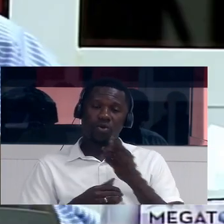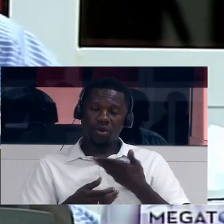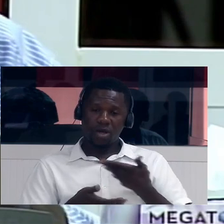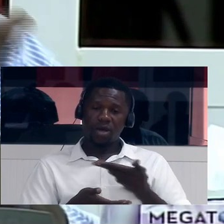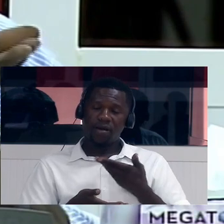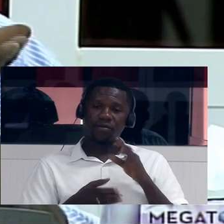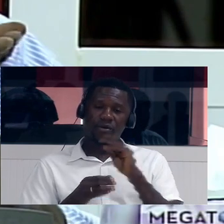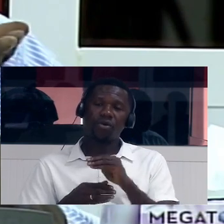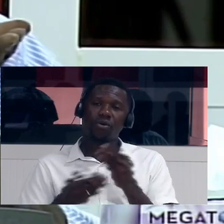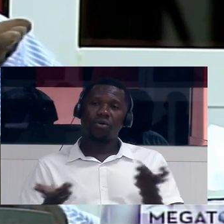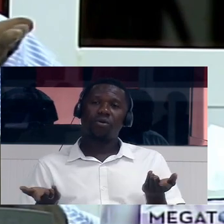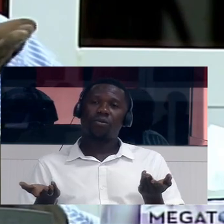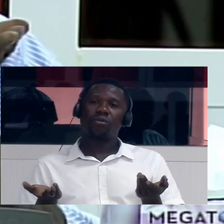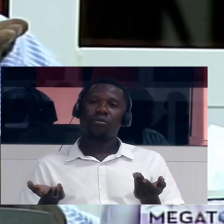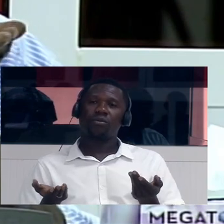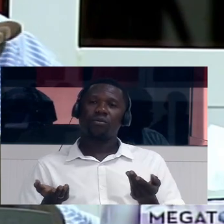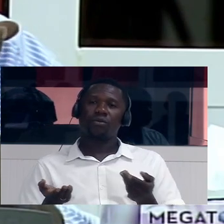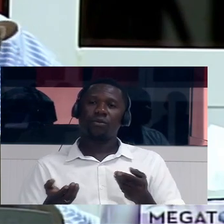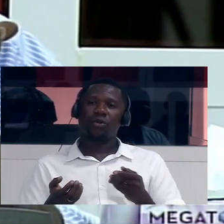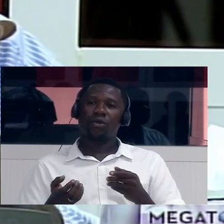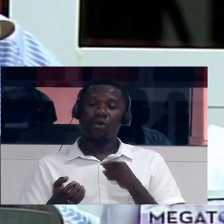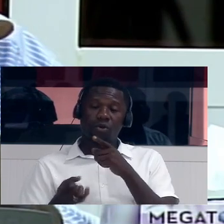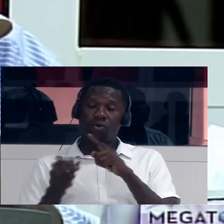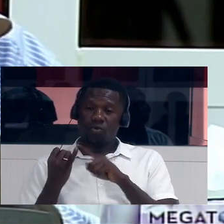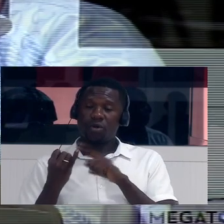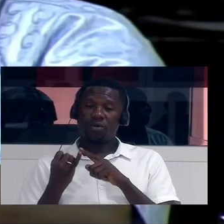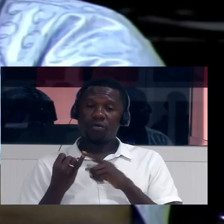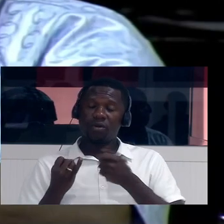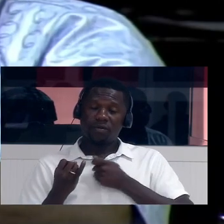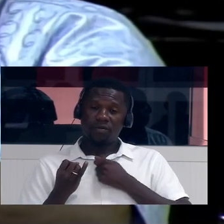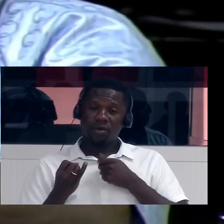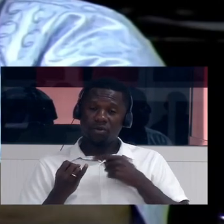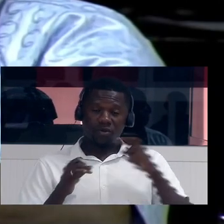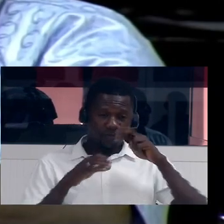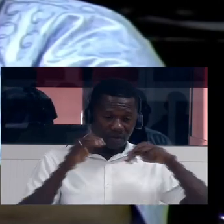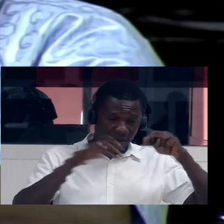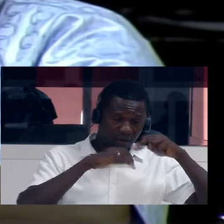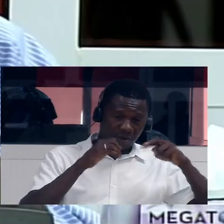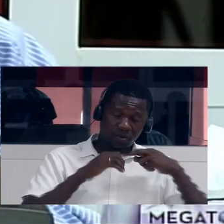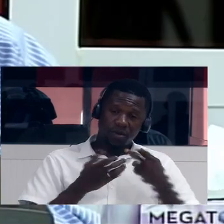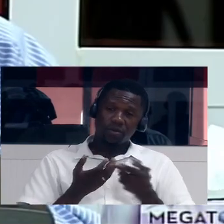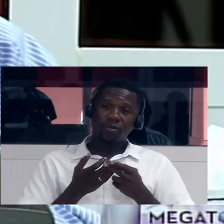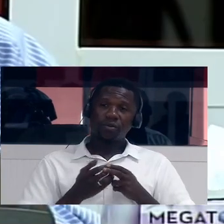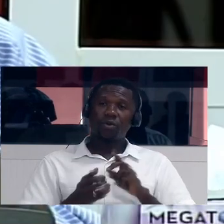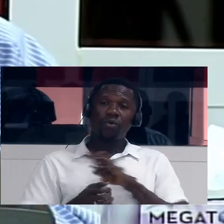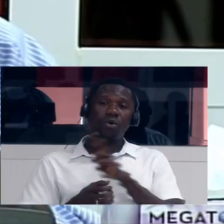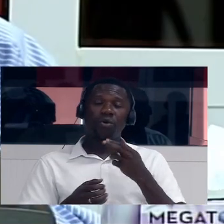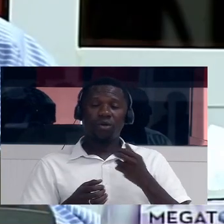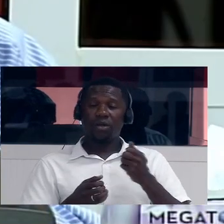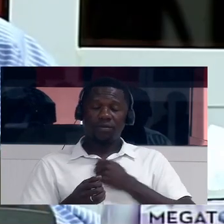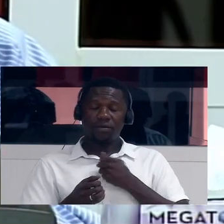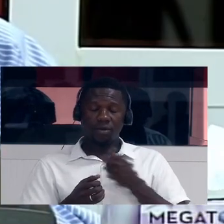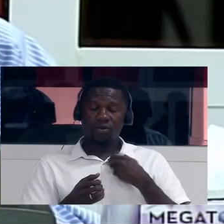done. Afraid to do what? You were afraid to investigate what happened? I was not afraid to investigate, because otherwise I